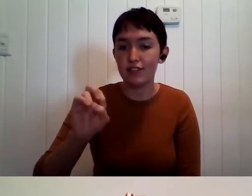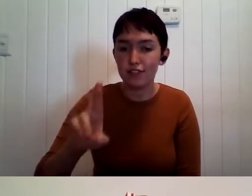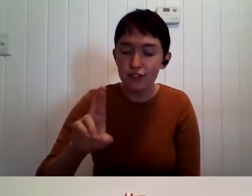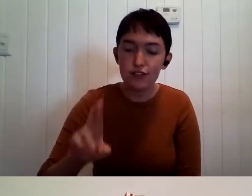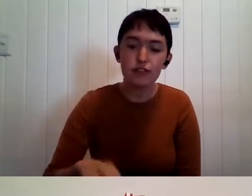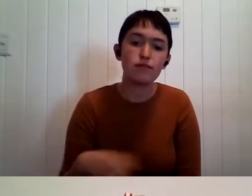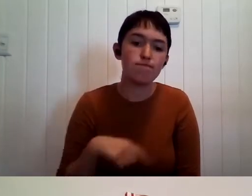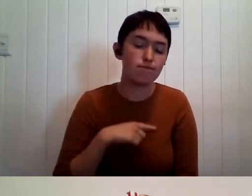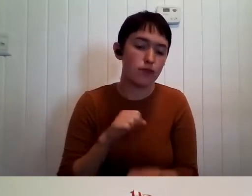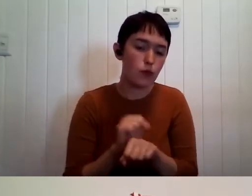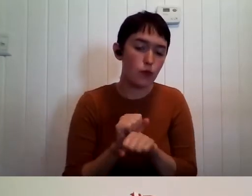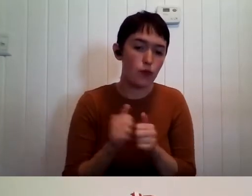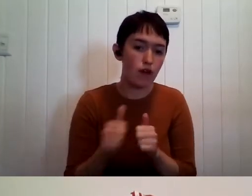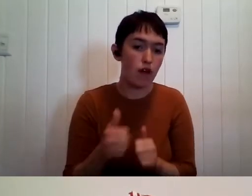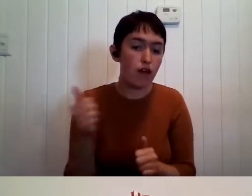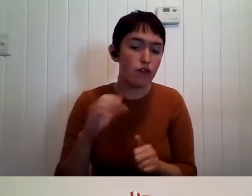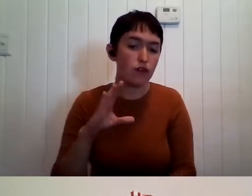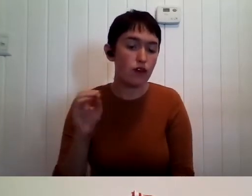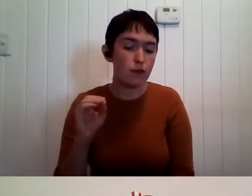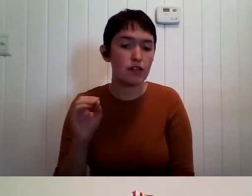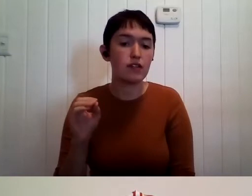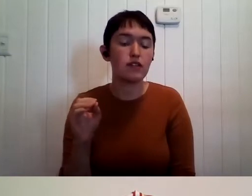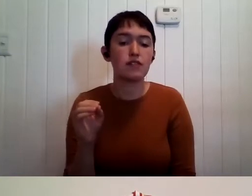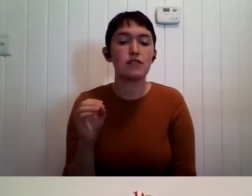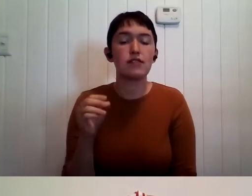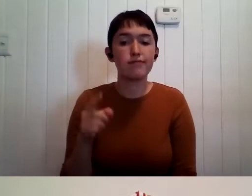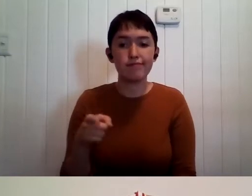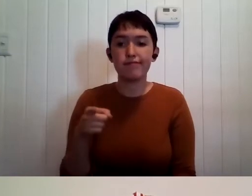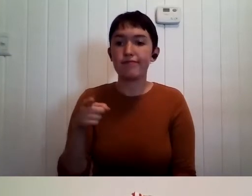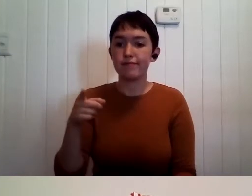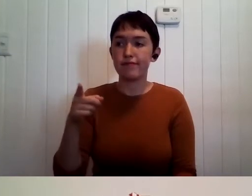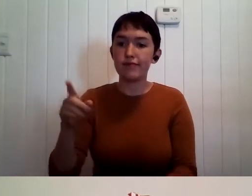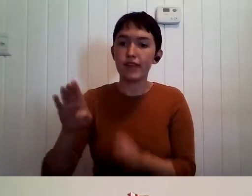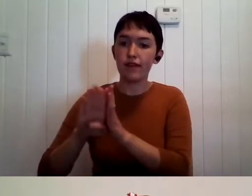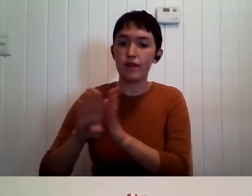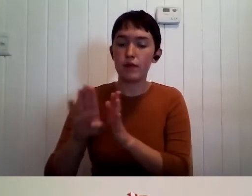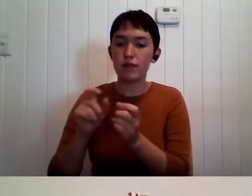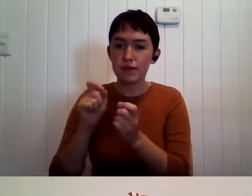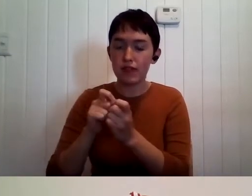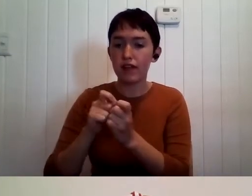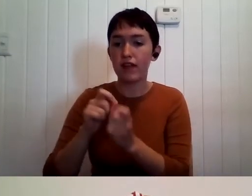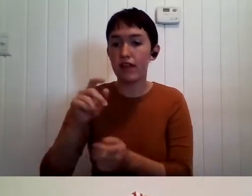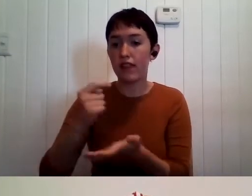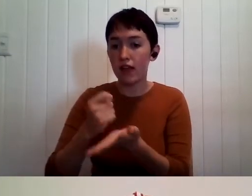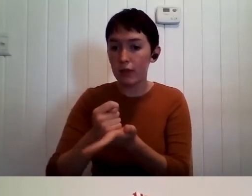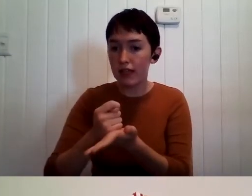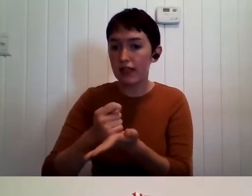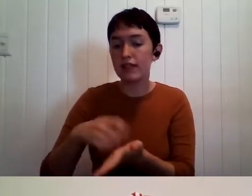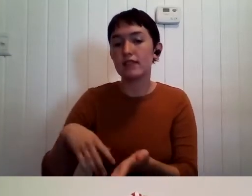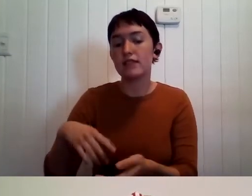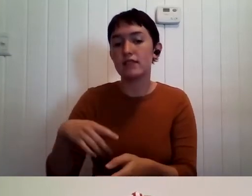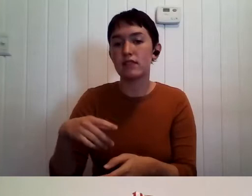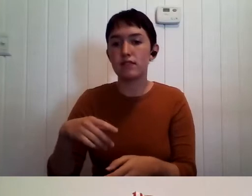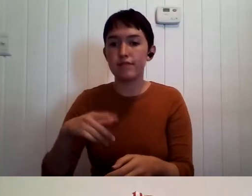create certain medicine or certain therapies that are trying to target certain cancers. So we work